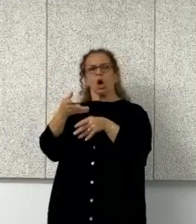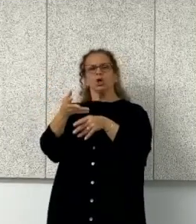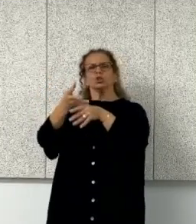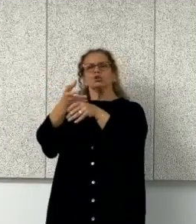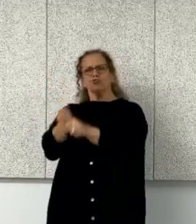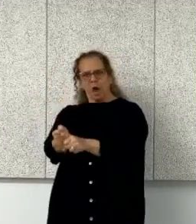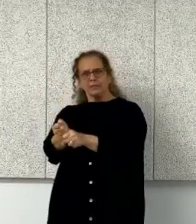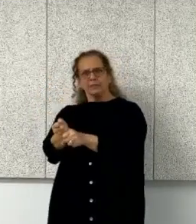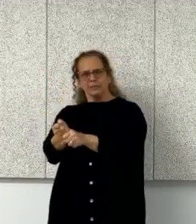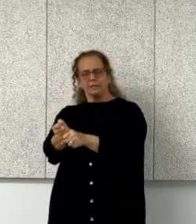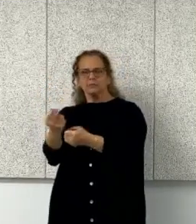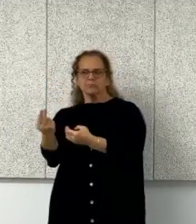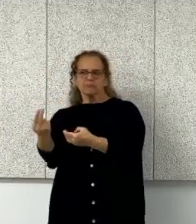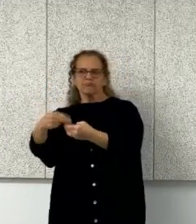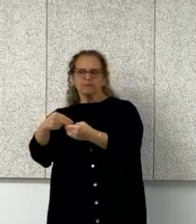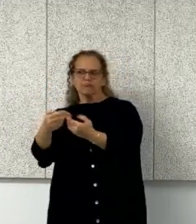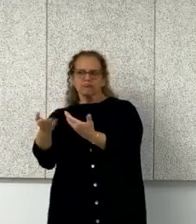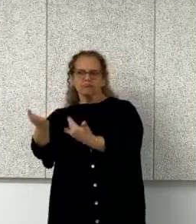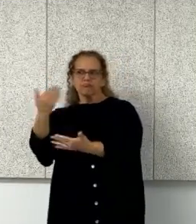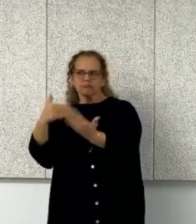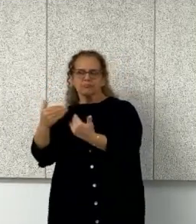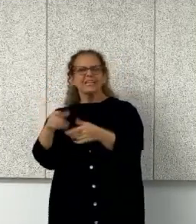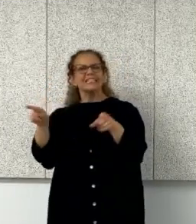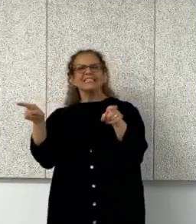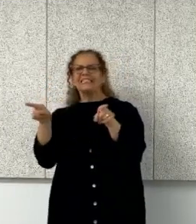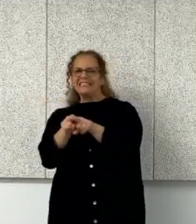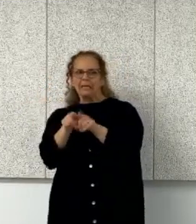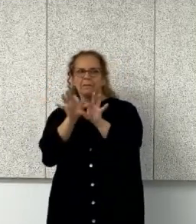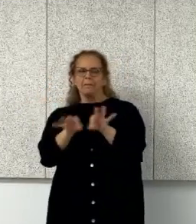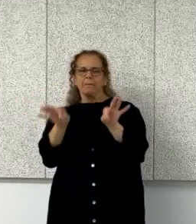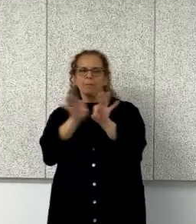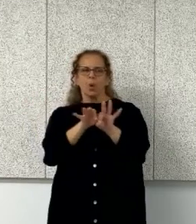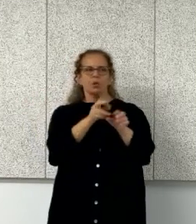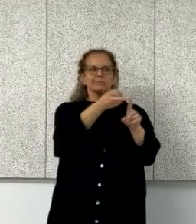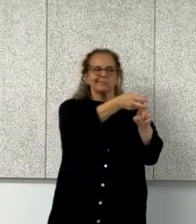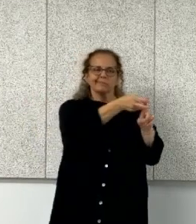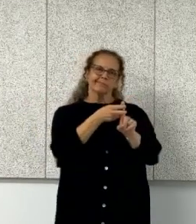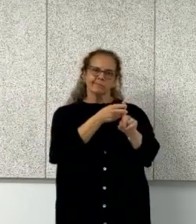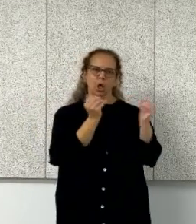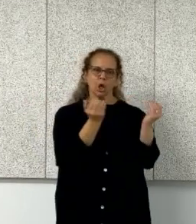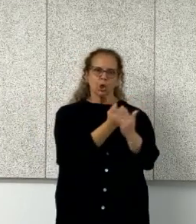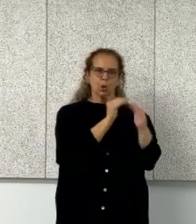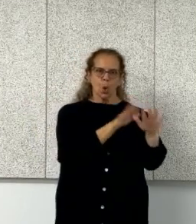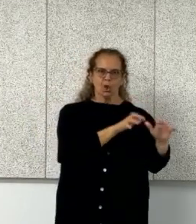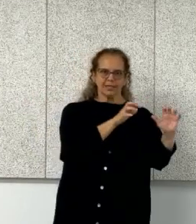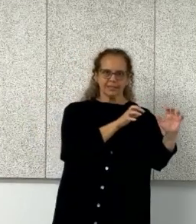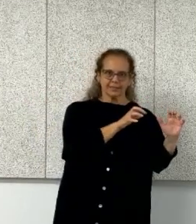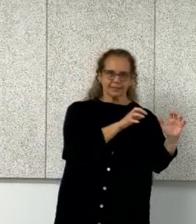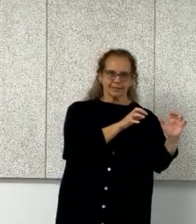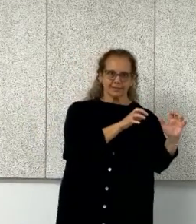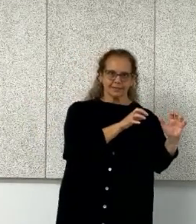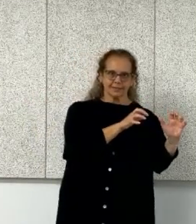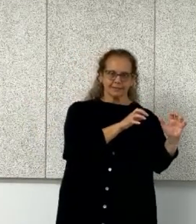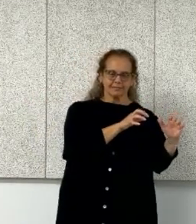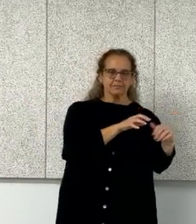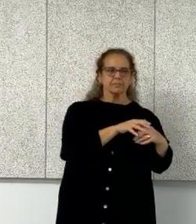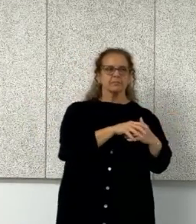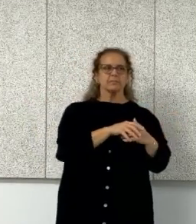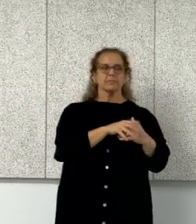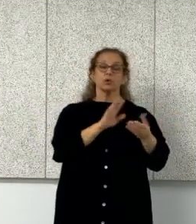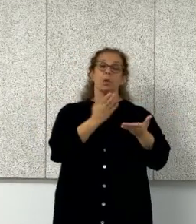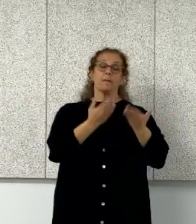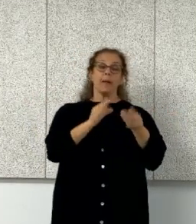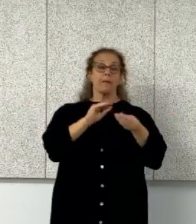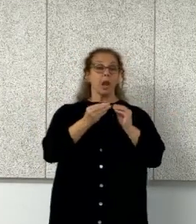to go along on this journey, as it is welcoming to new audiences, right? And so even the numbers reflect that, sure, we might not have the same